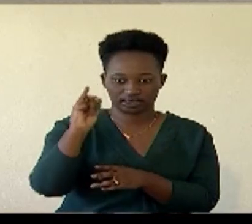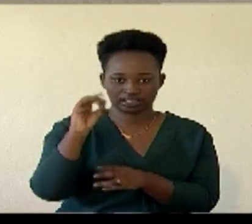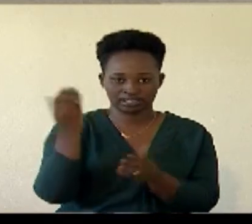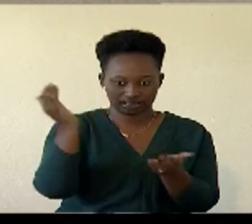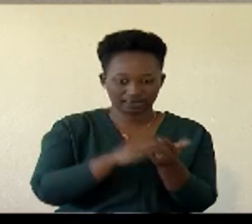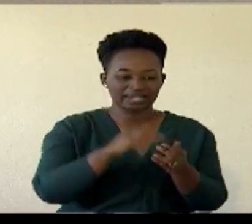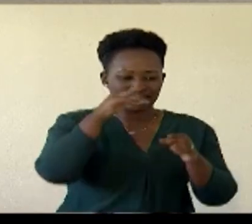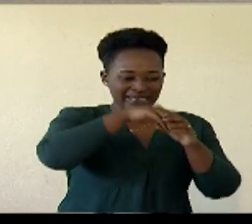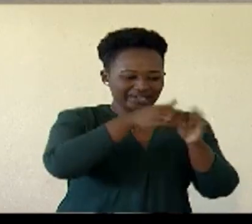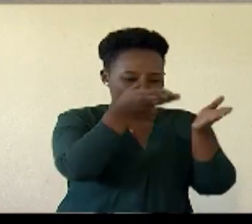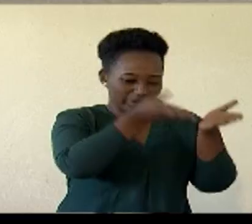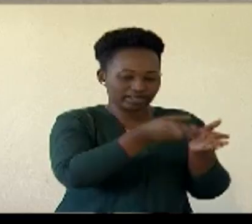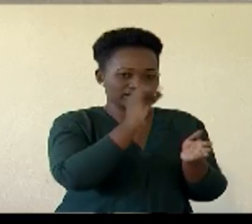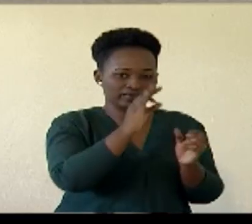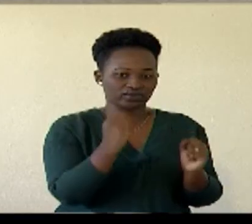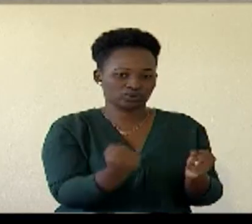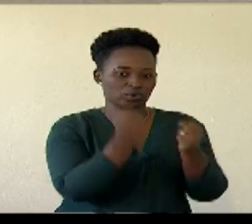strong reducing agents,